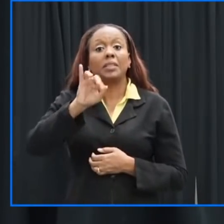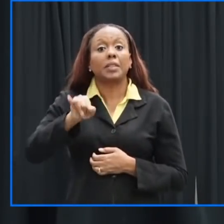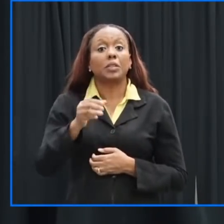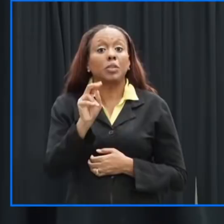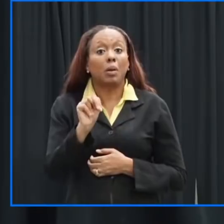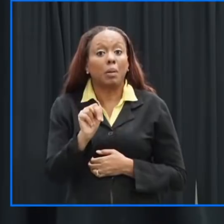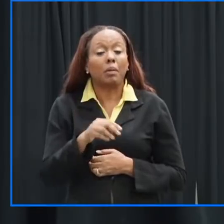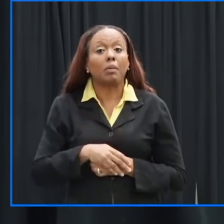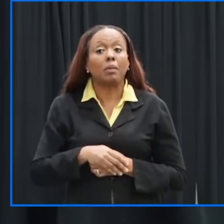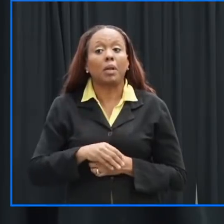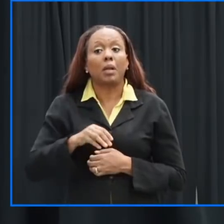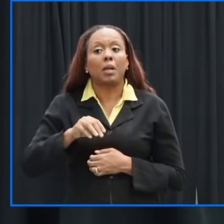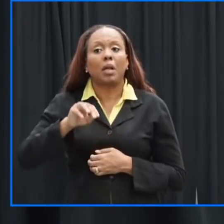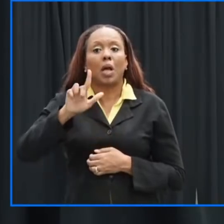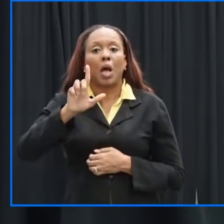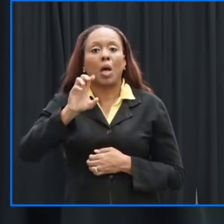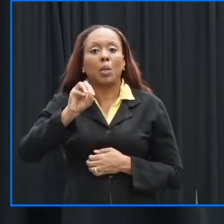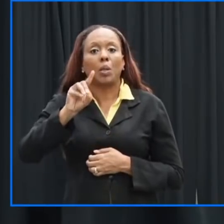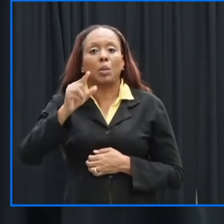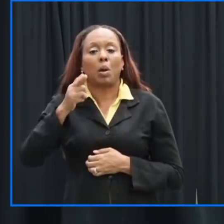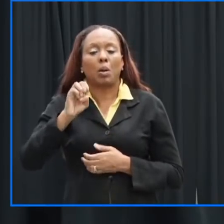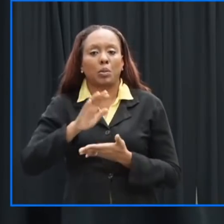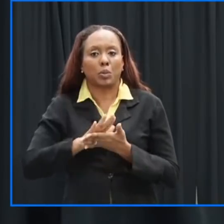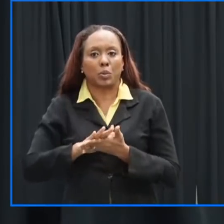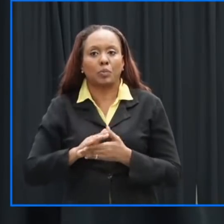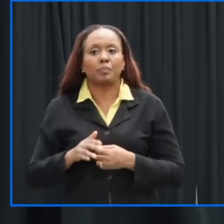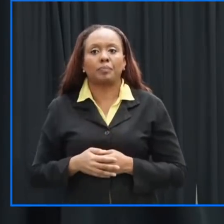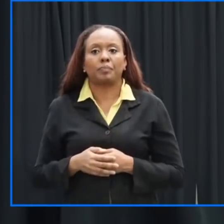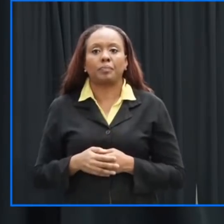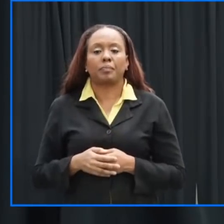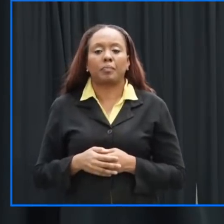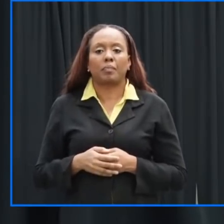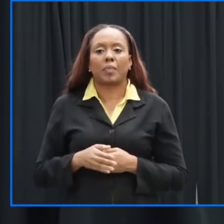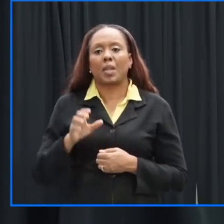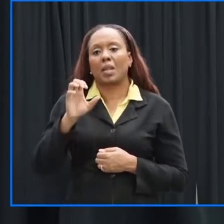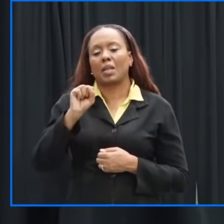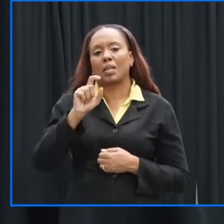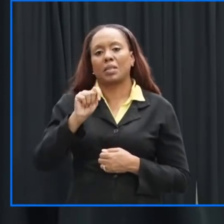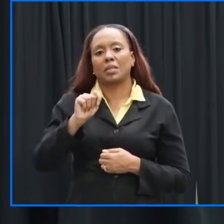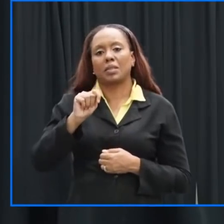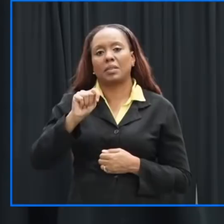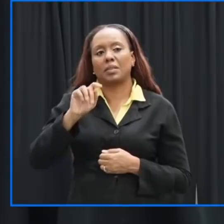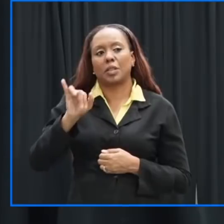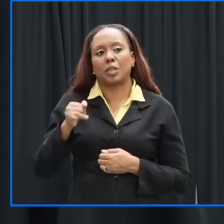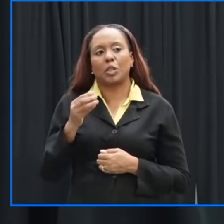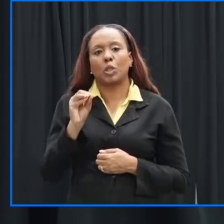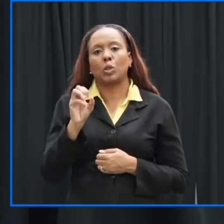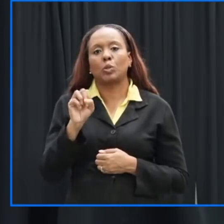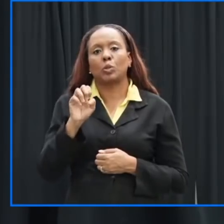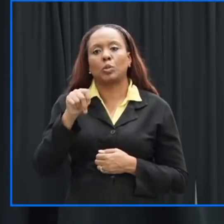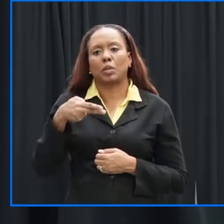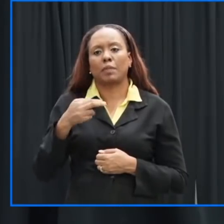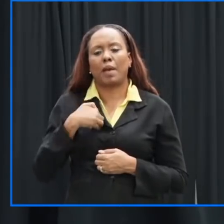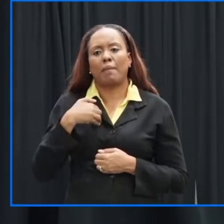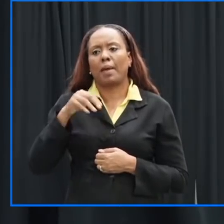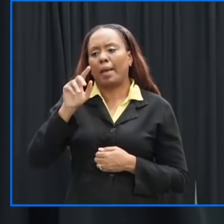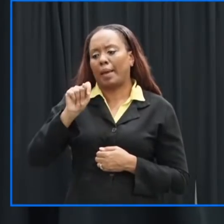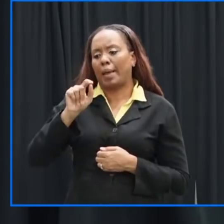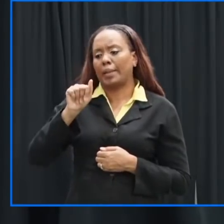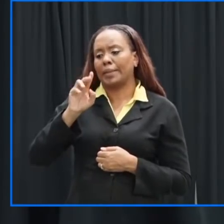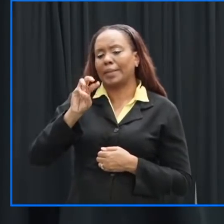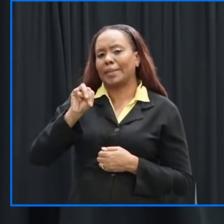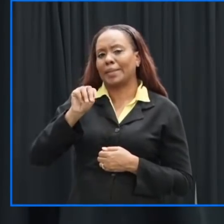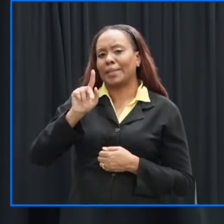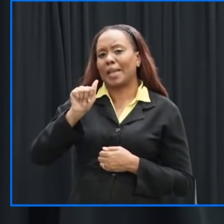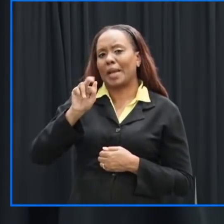Lodge School. In St. Joseph, we just heard we have the Tamarind Hall Library. In St. Michael,